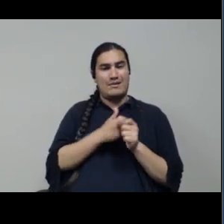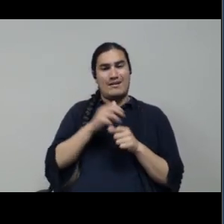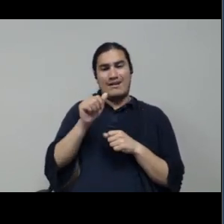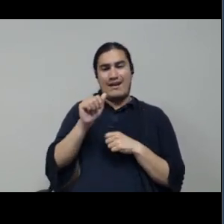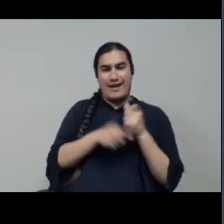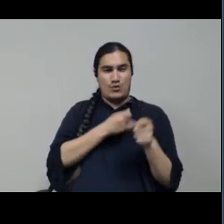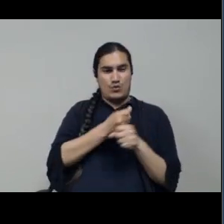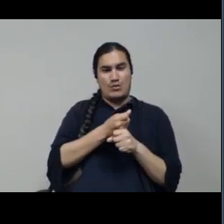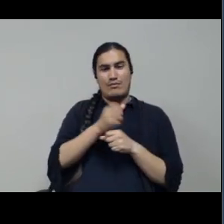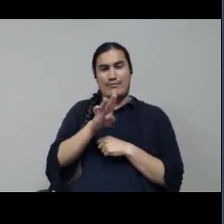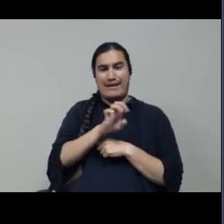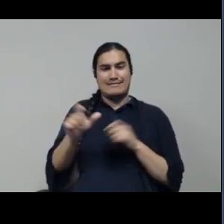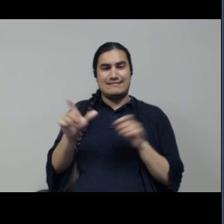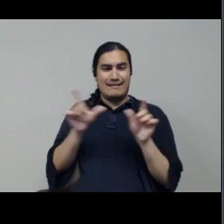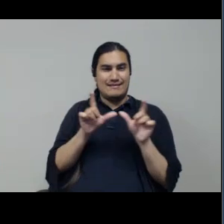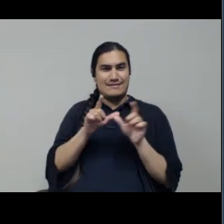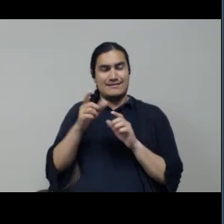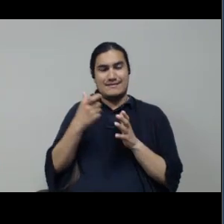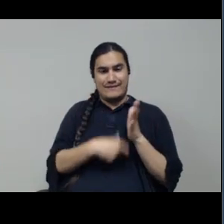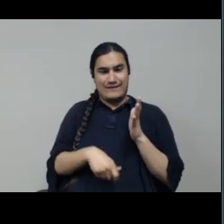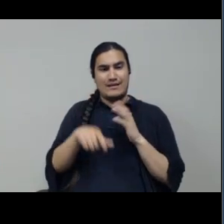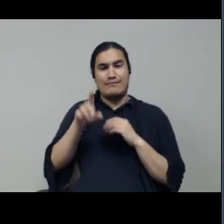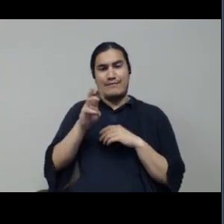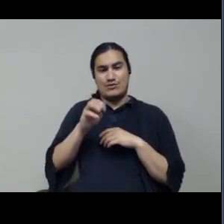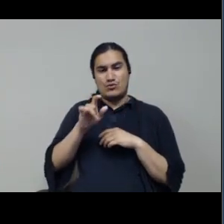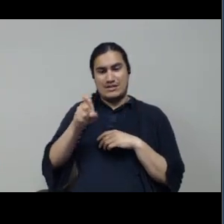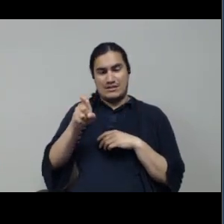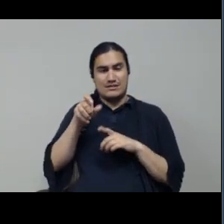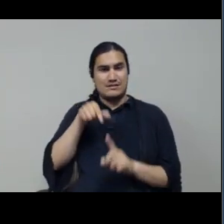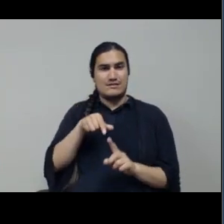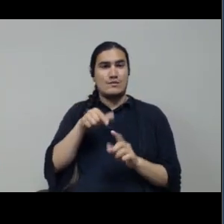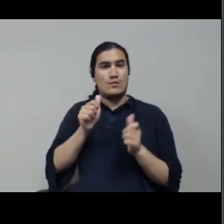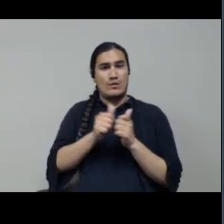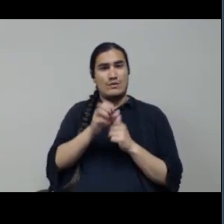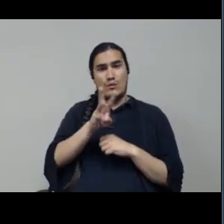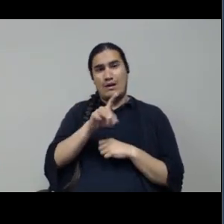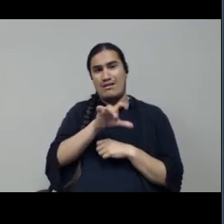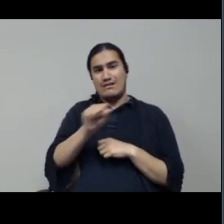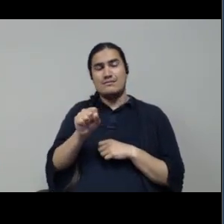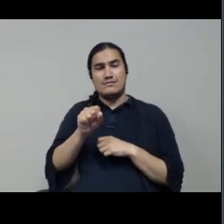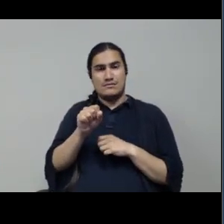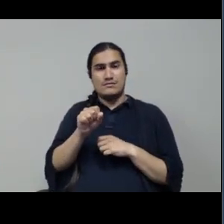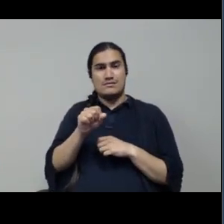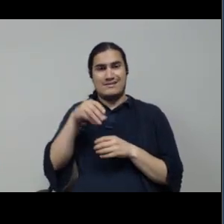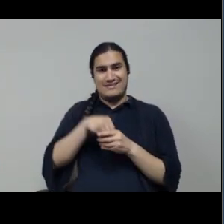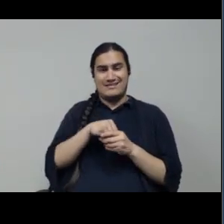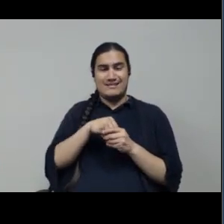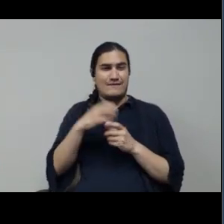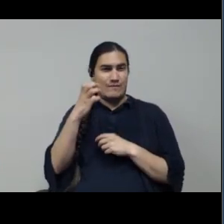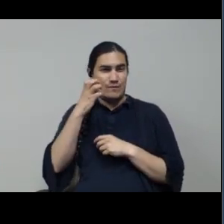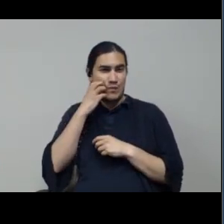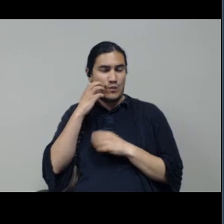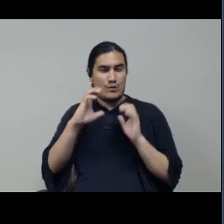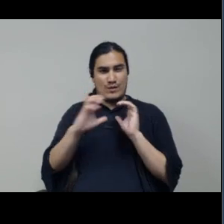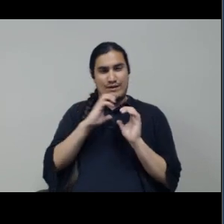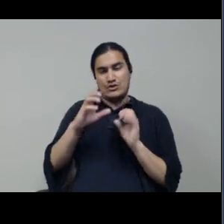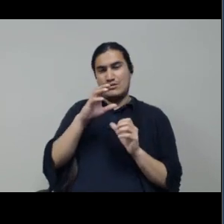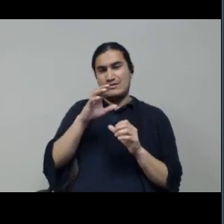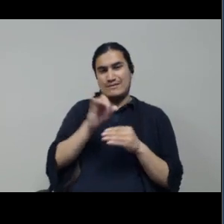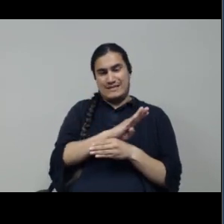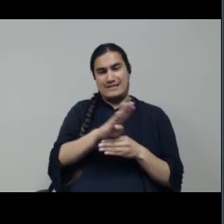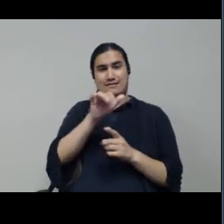matrix. Per discussions Caltrans has had with leading wireless companies in the telecommunications industry, the prior base